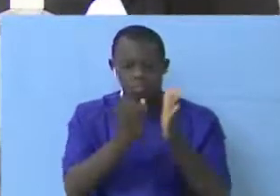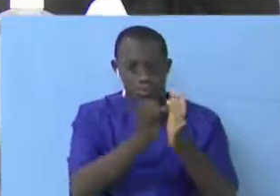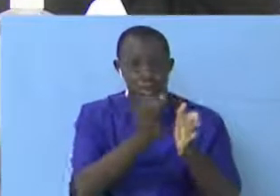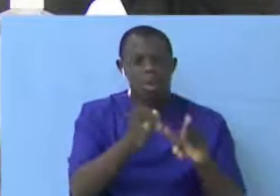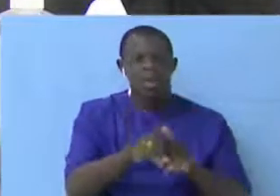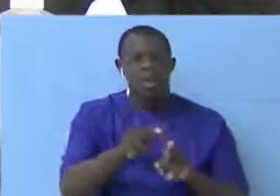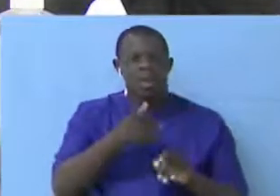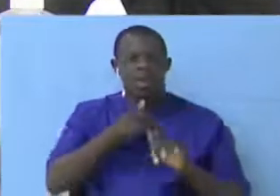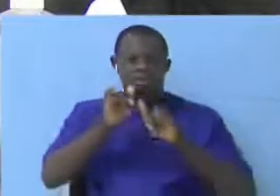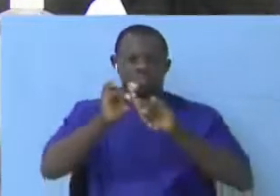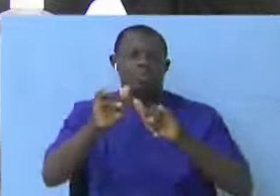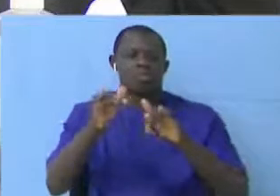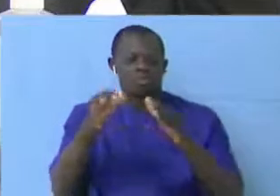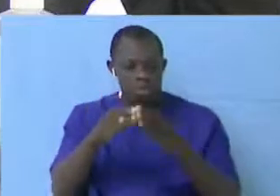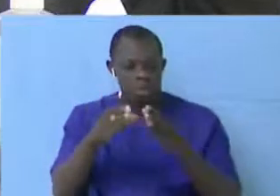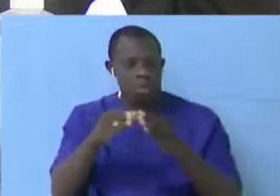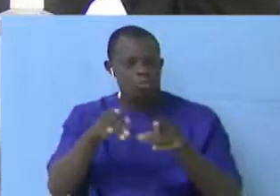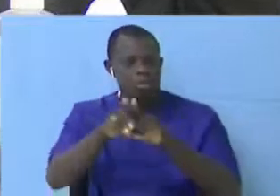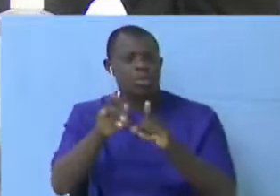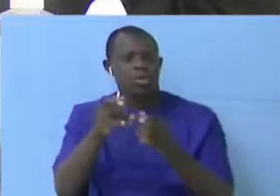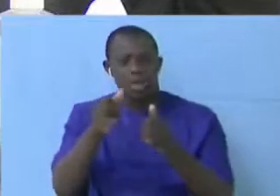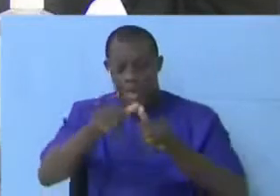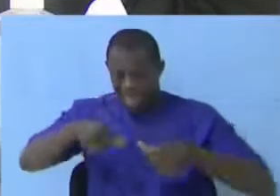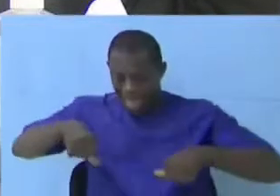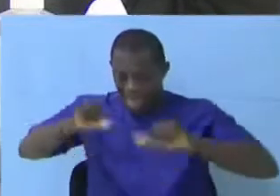stay with the intelligence aspect of it.